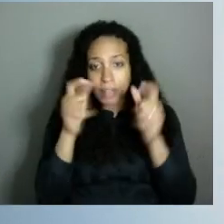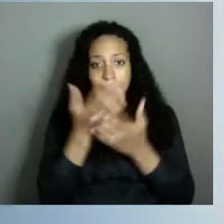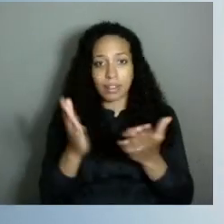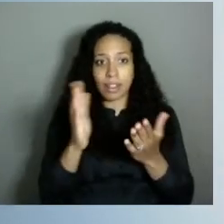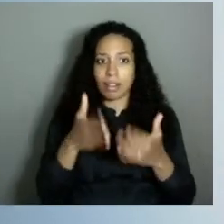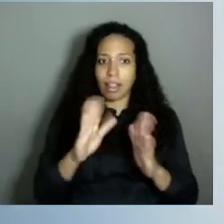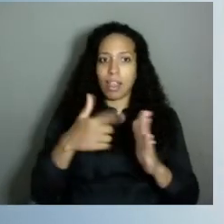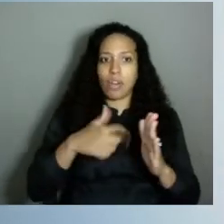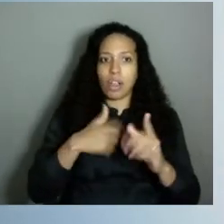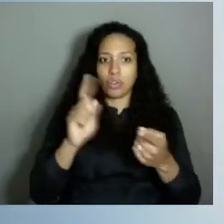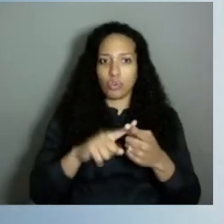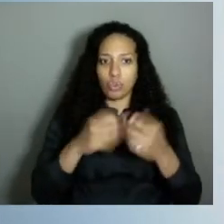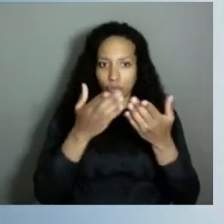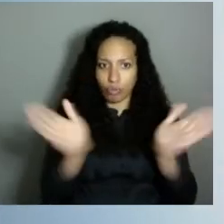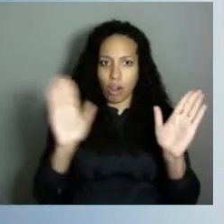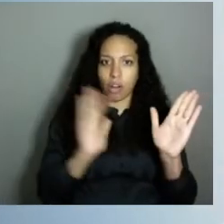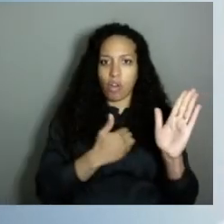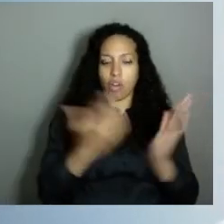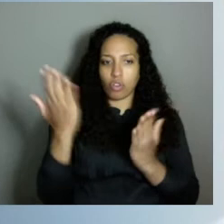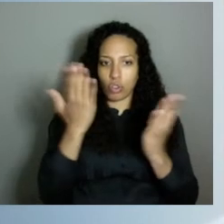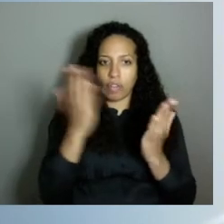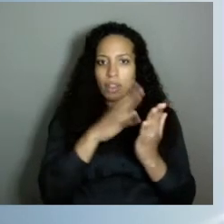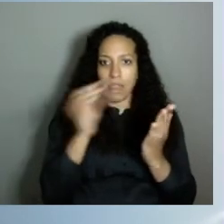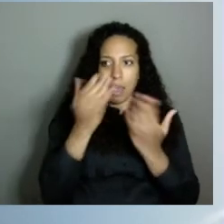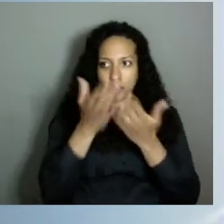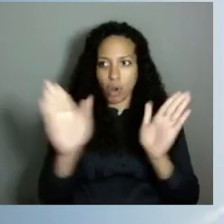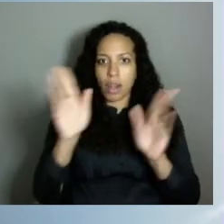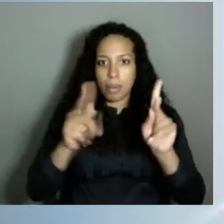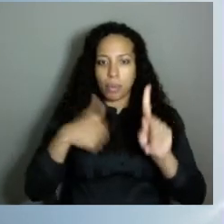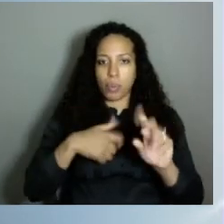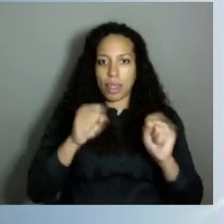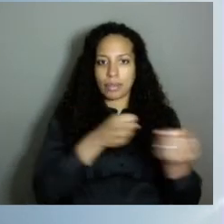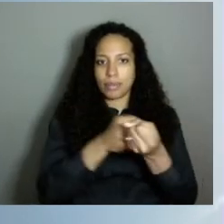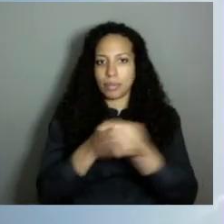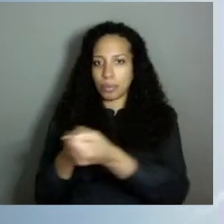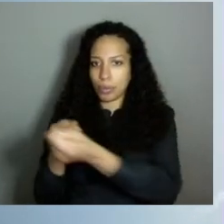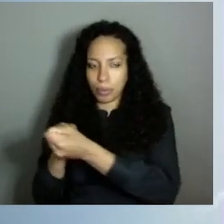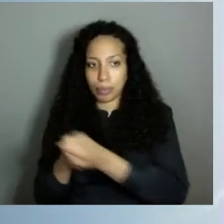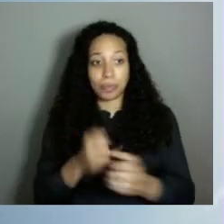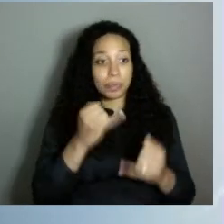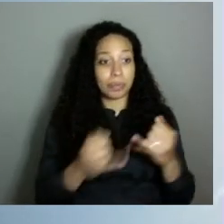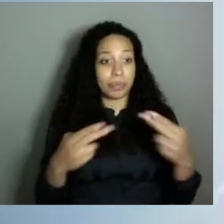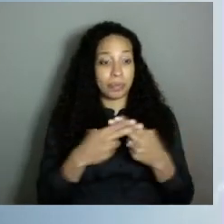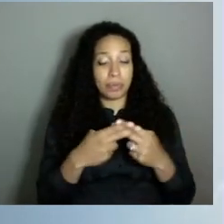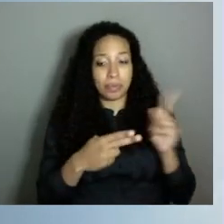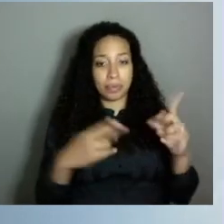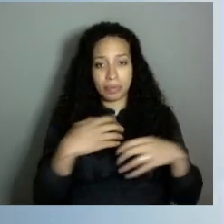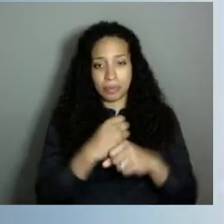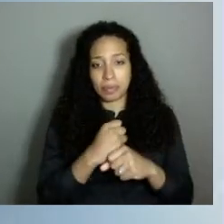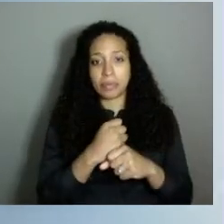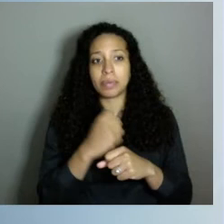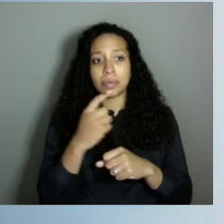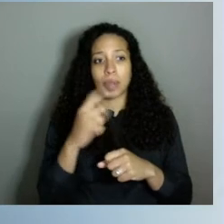the services we can offer and broaden the people that we can support. This last slide, in summary, looks at how we can actually create something I like to